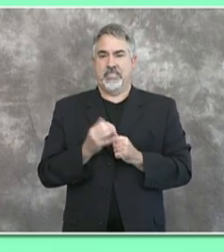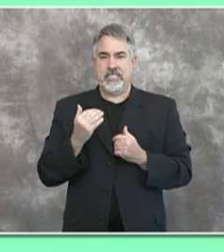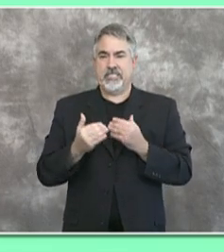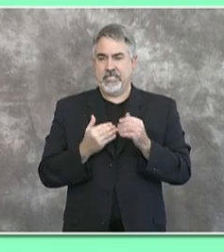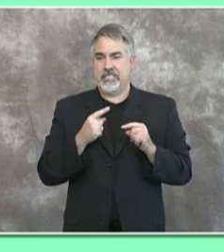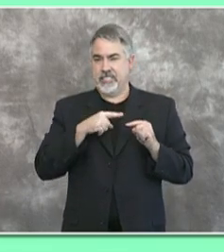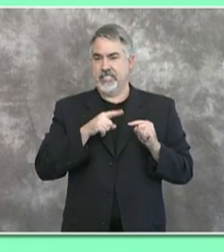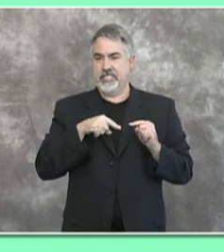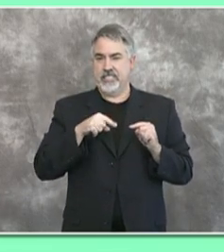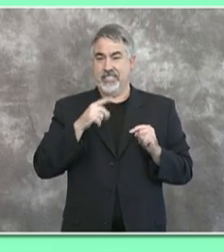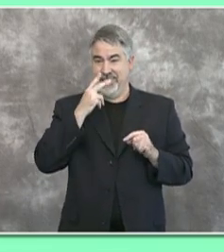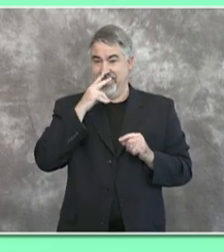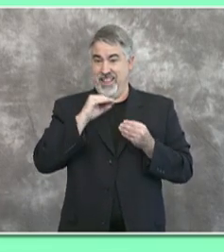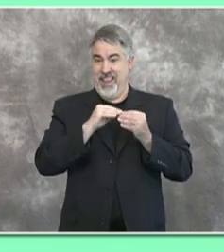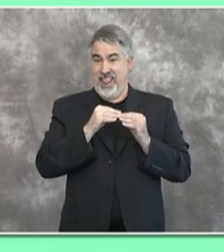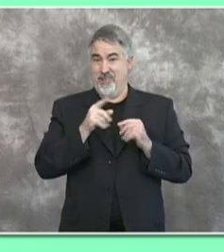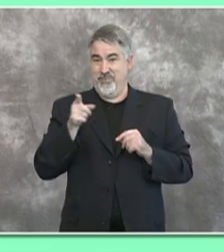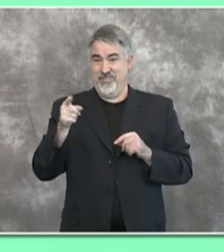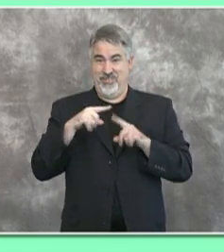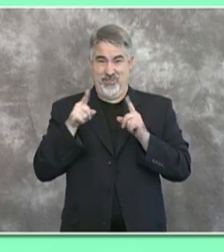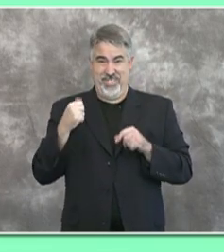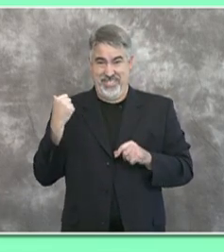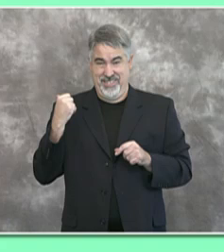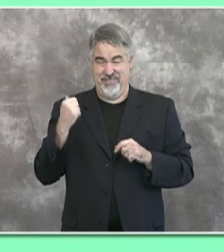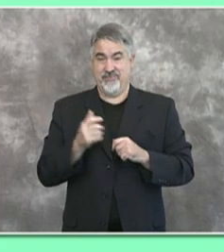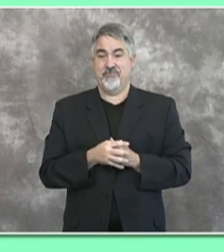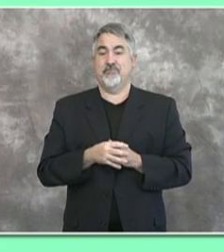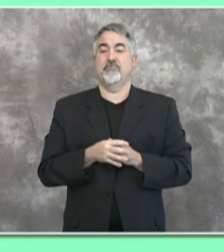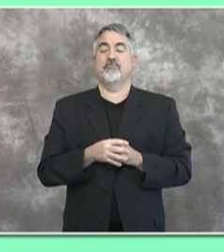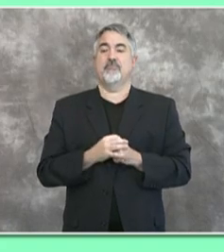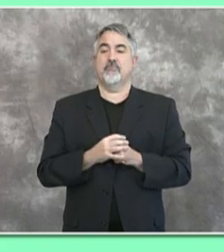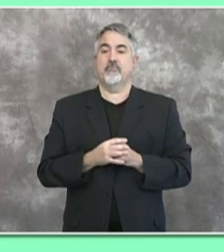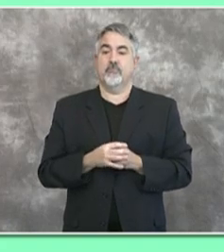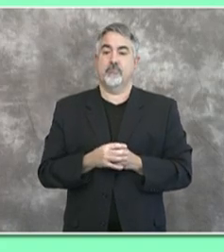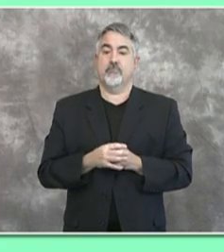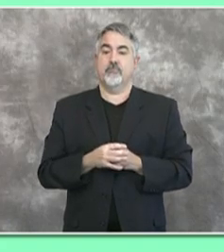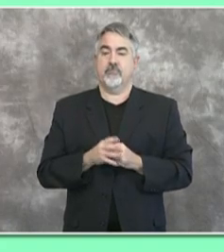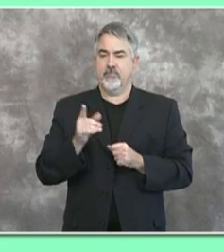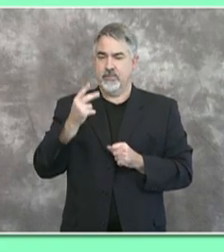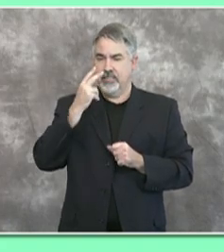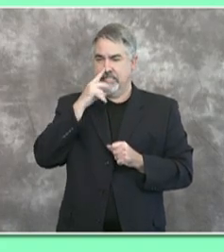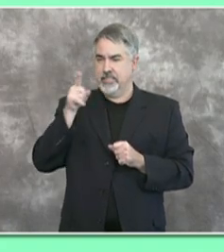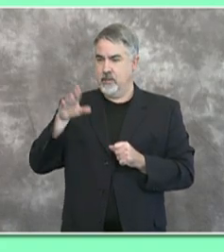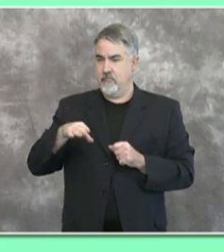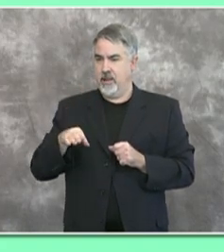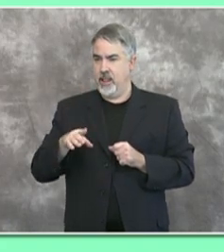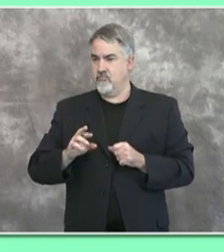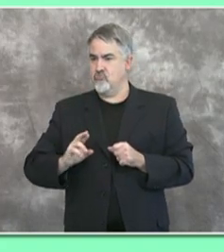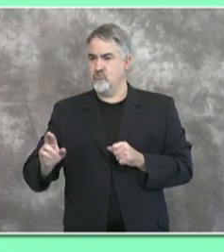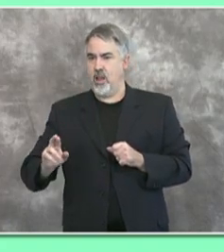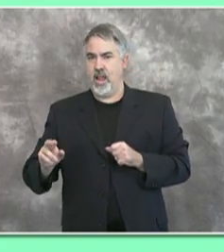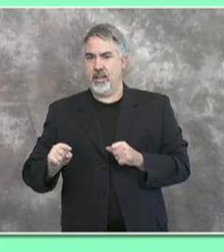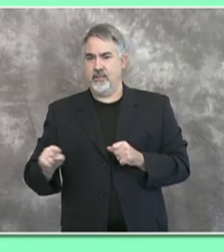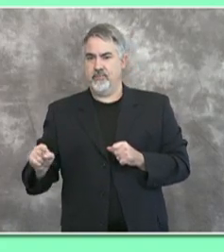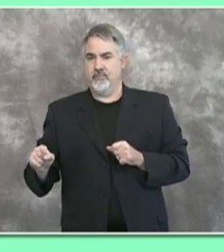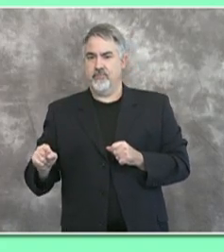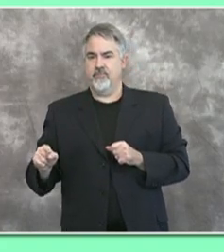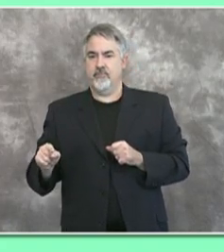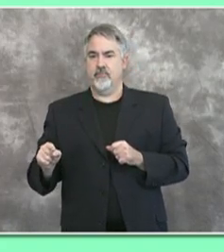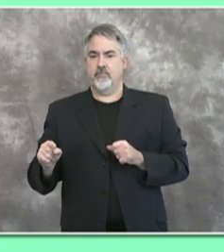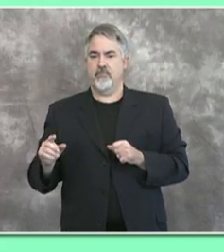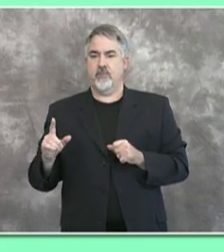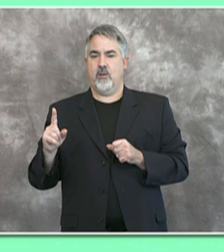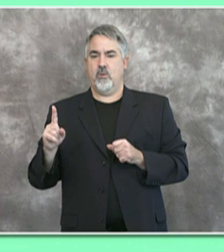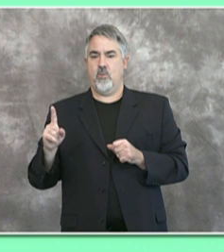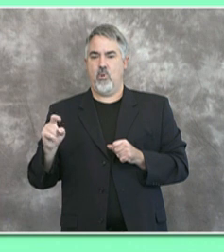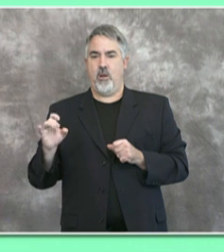we are seeing on the screen here and what this means. You'll notice in the bottom right-hand portion, today we are reporting